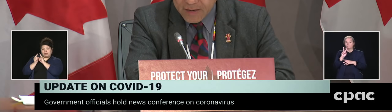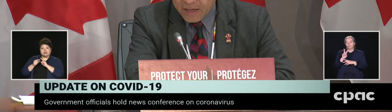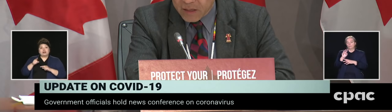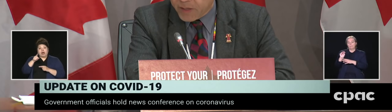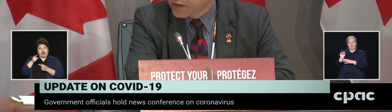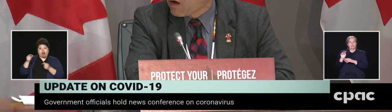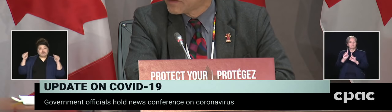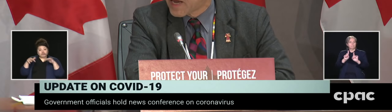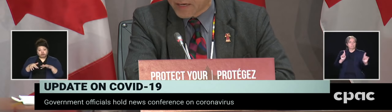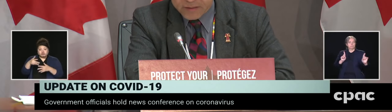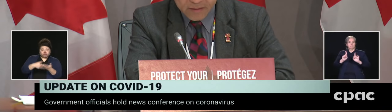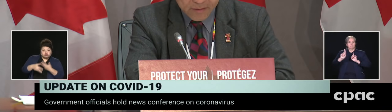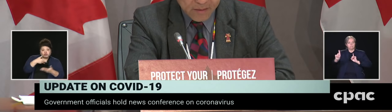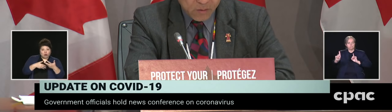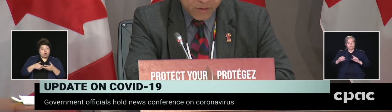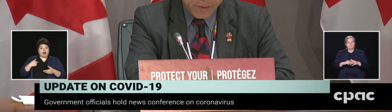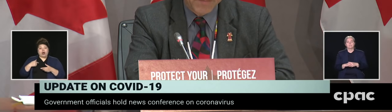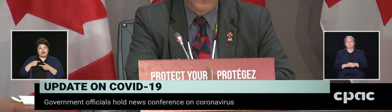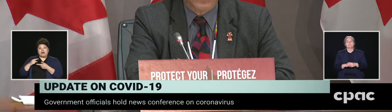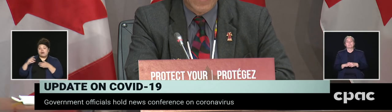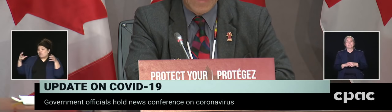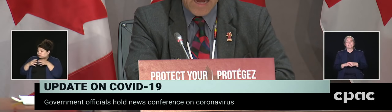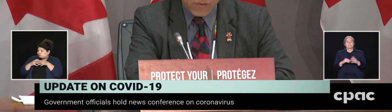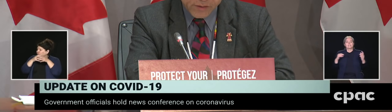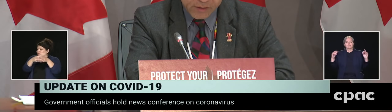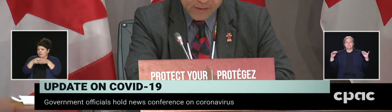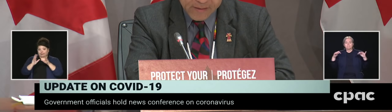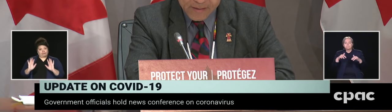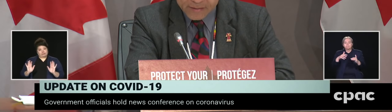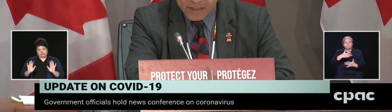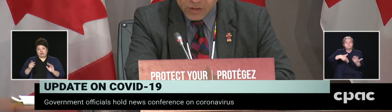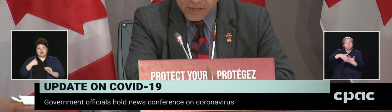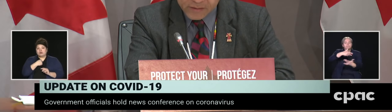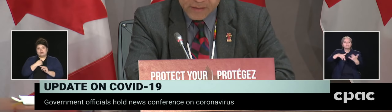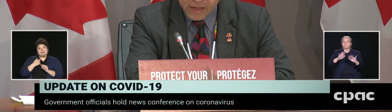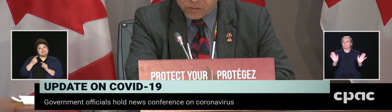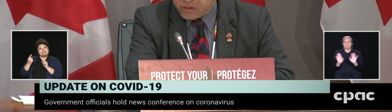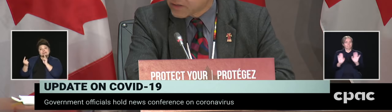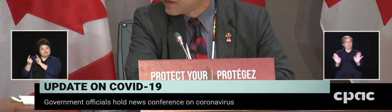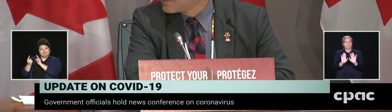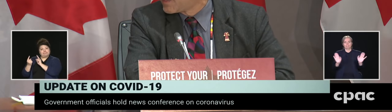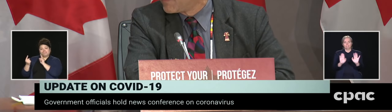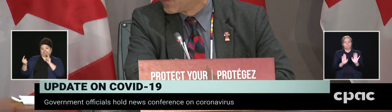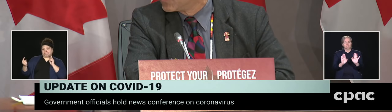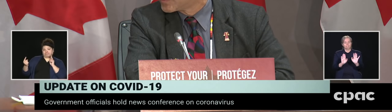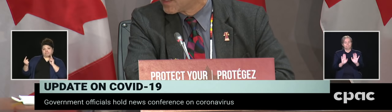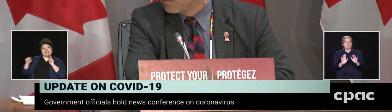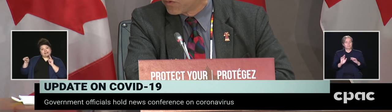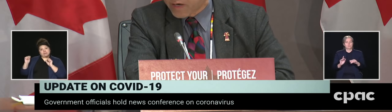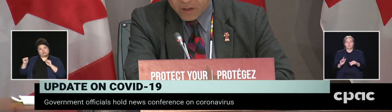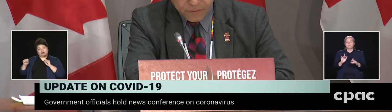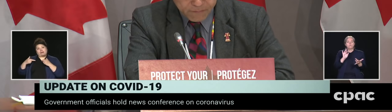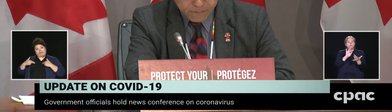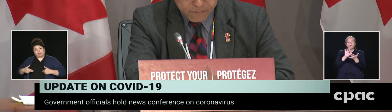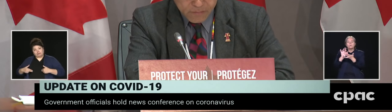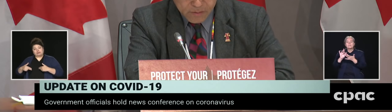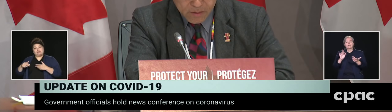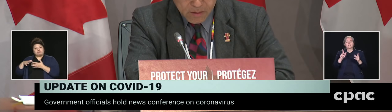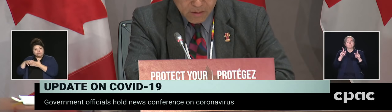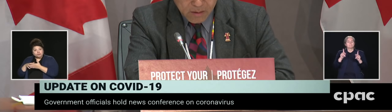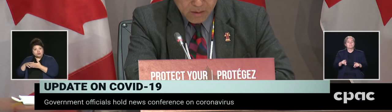outings and limiting contact with people at high risk, such as elders and those in poor health.